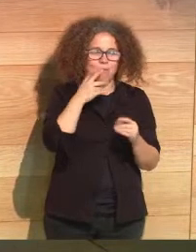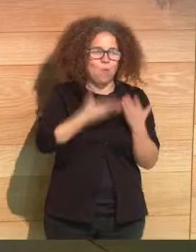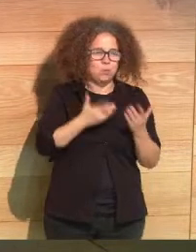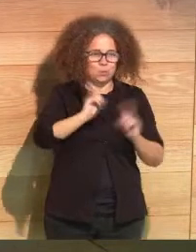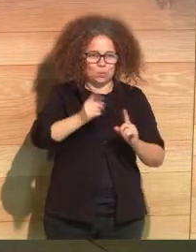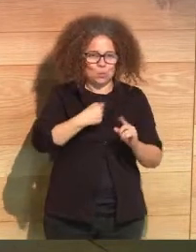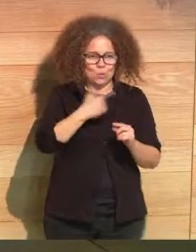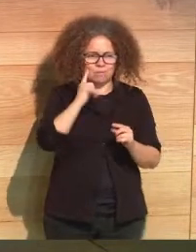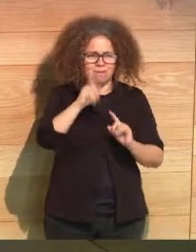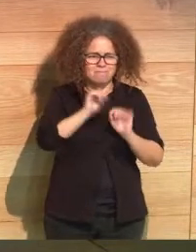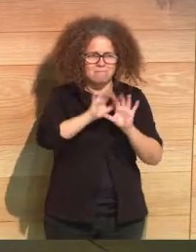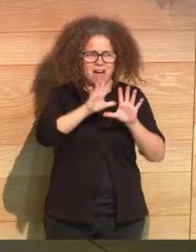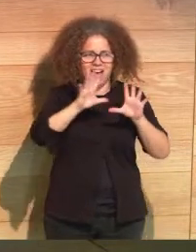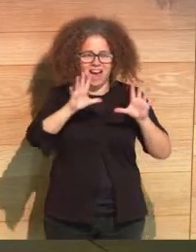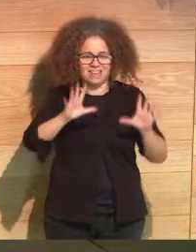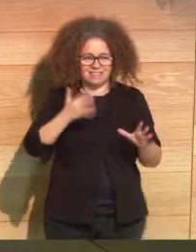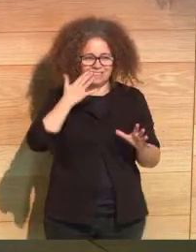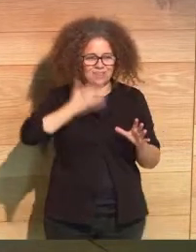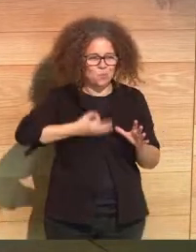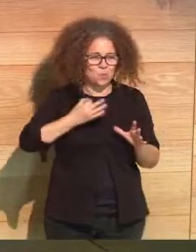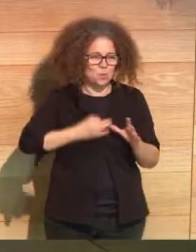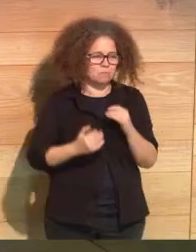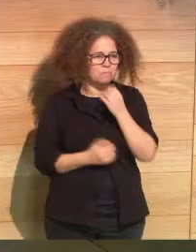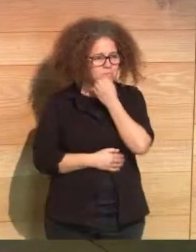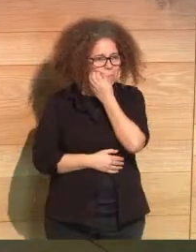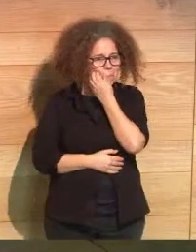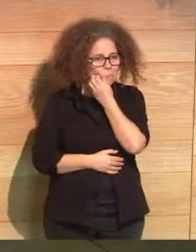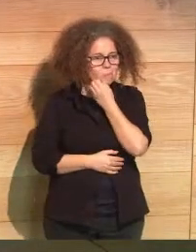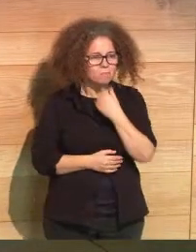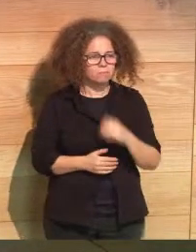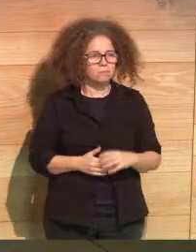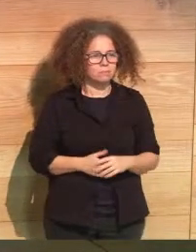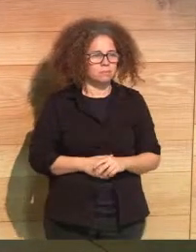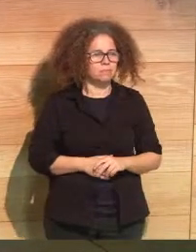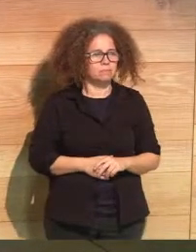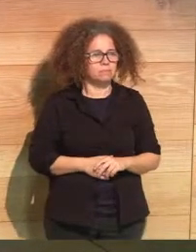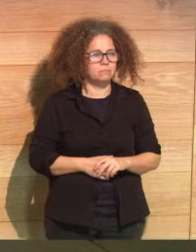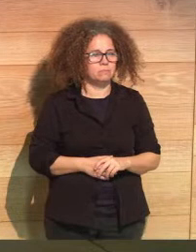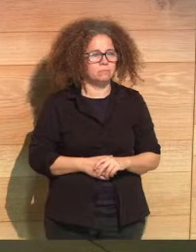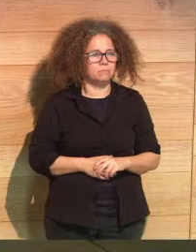it's much better to see it live, so I invite you to go to the exhibition.